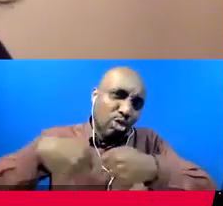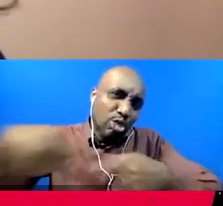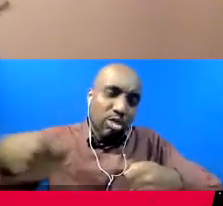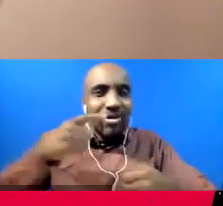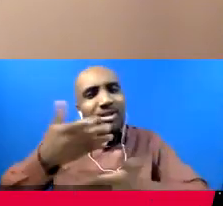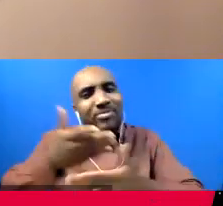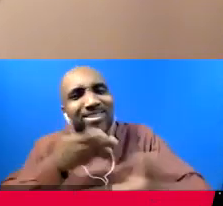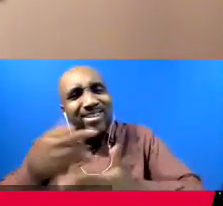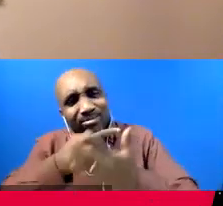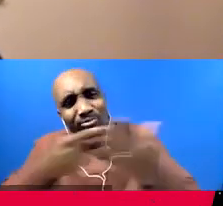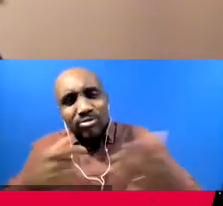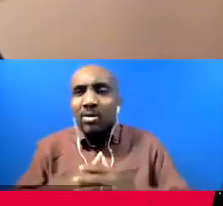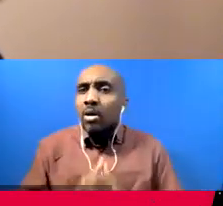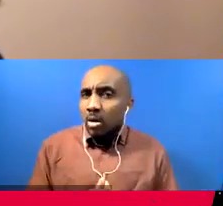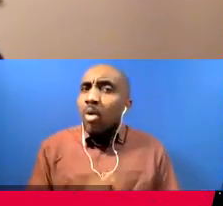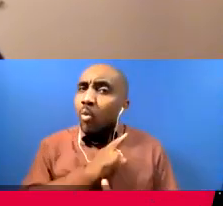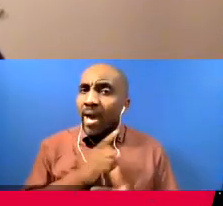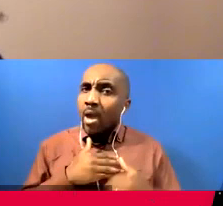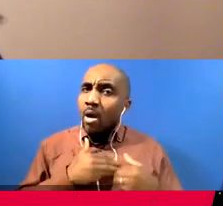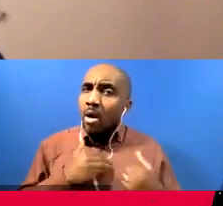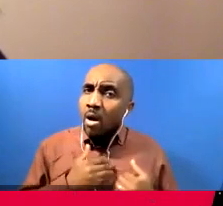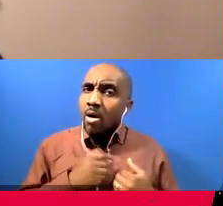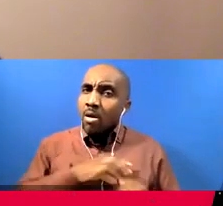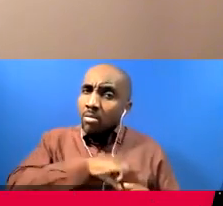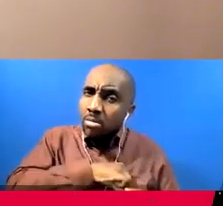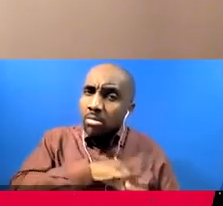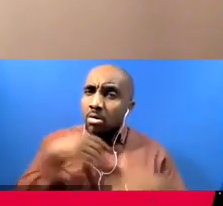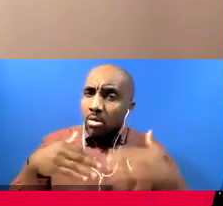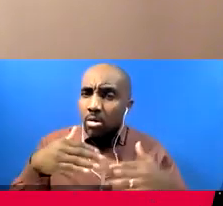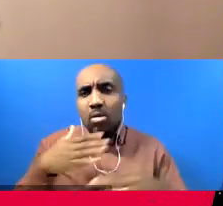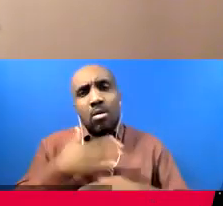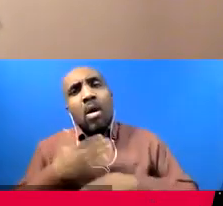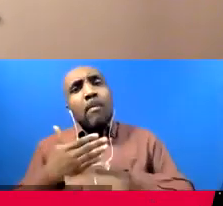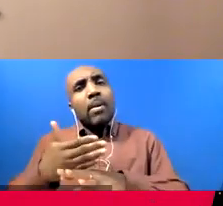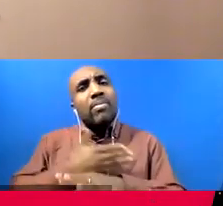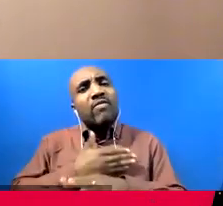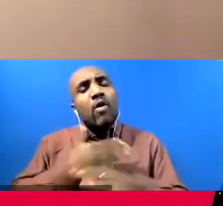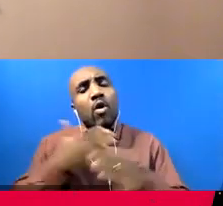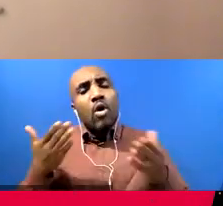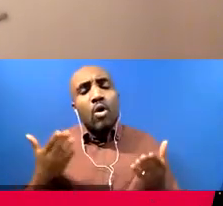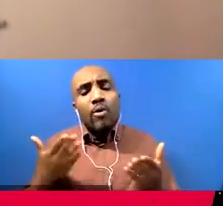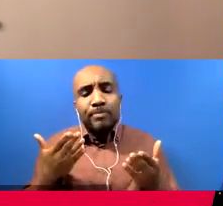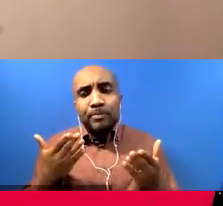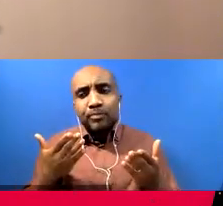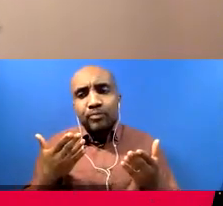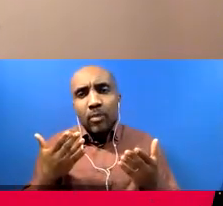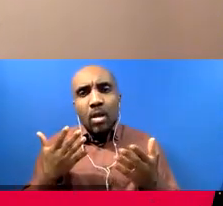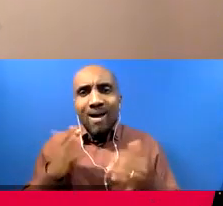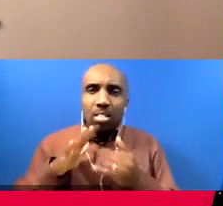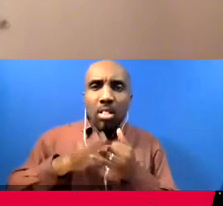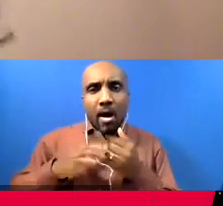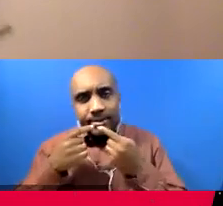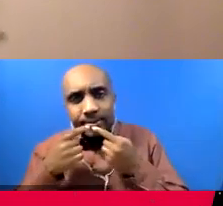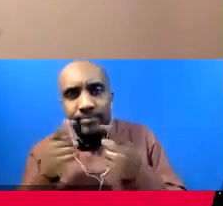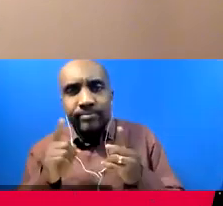night, probably, to be discussing these things, because they are so near and dear to our hearts. But before